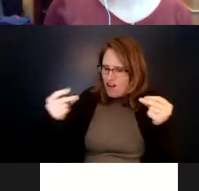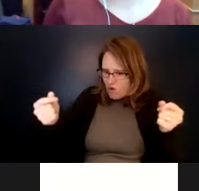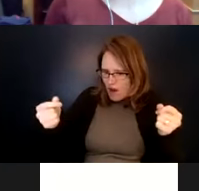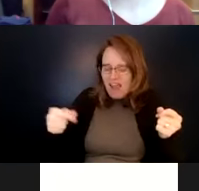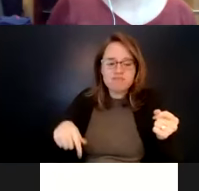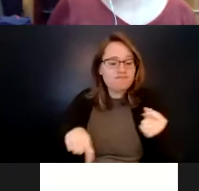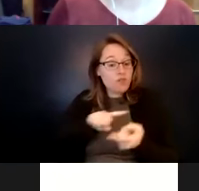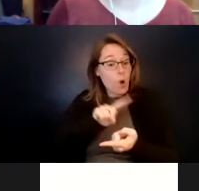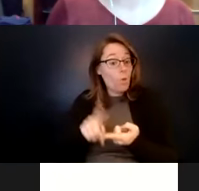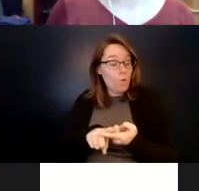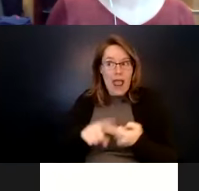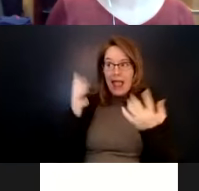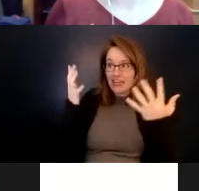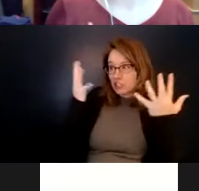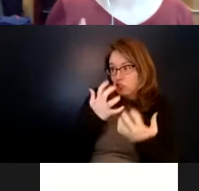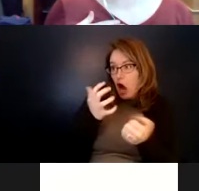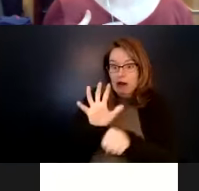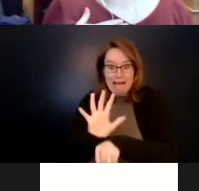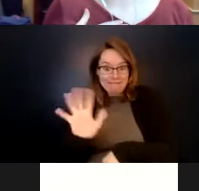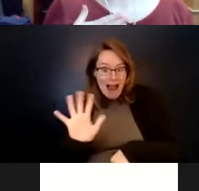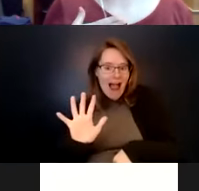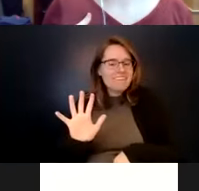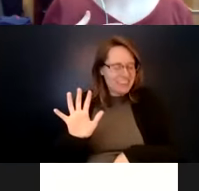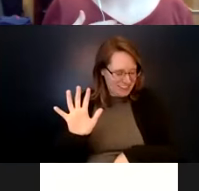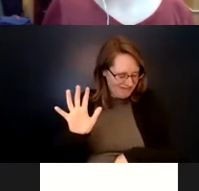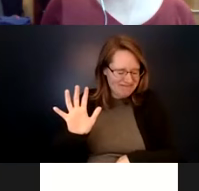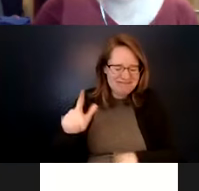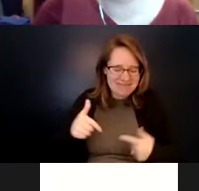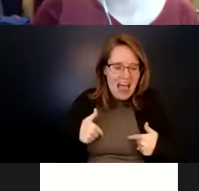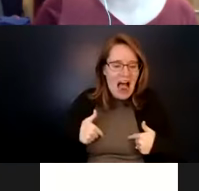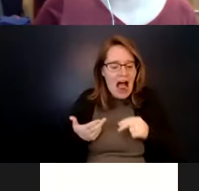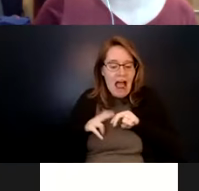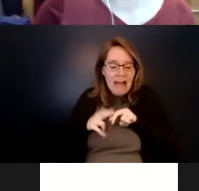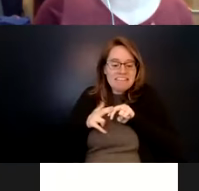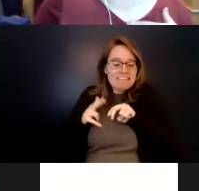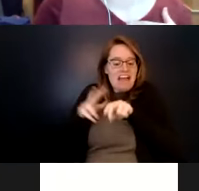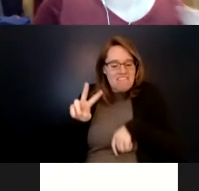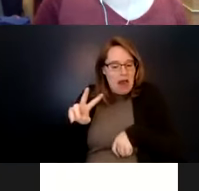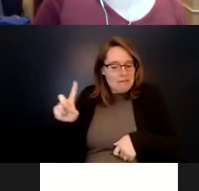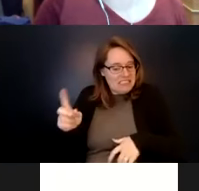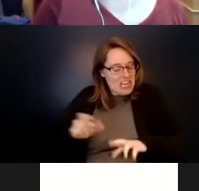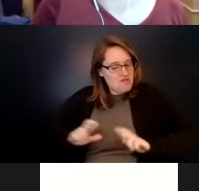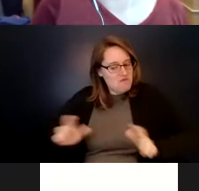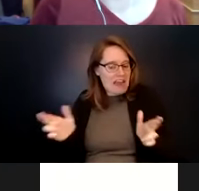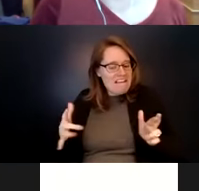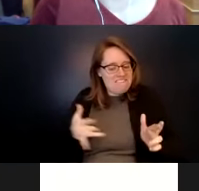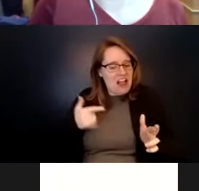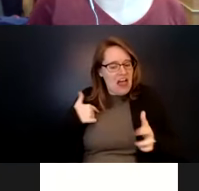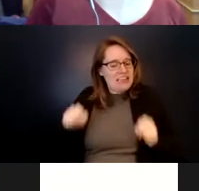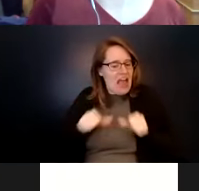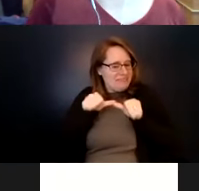it does get dark at about 5 p.m., I've built up enough in my system to feel like I can keep going.